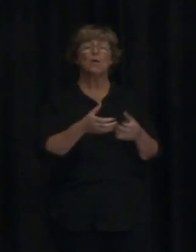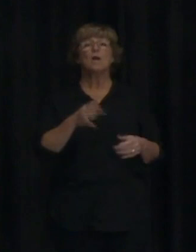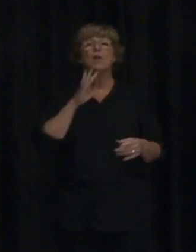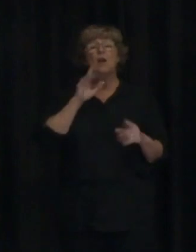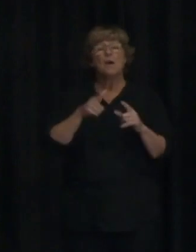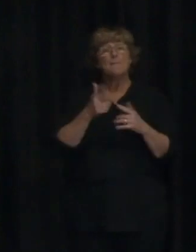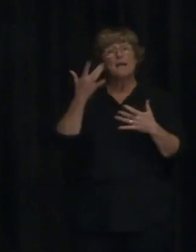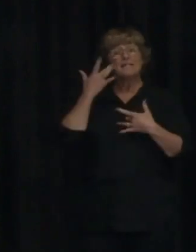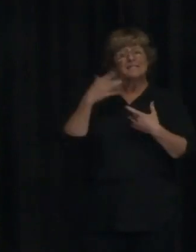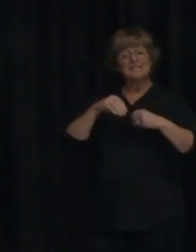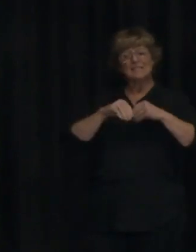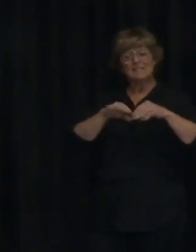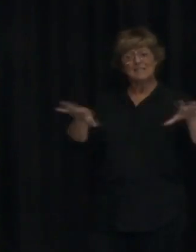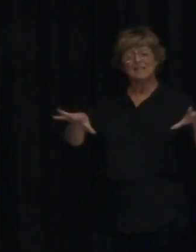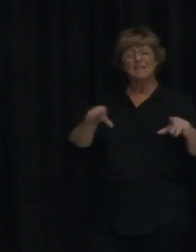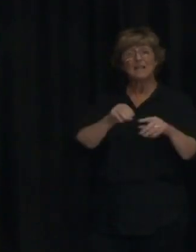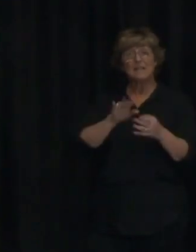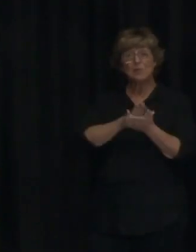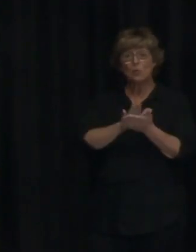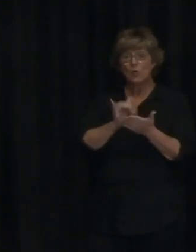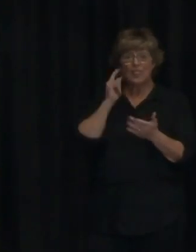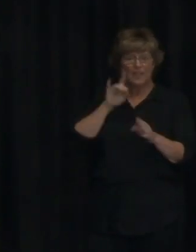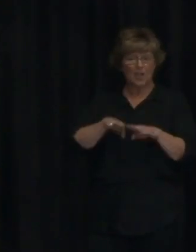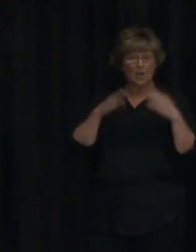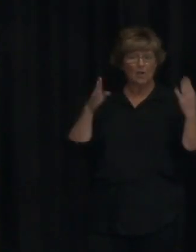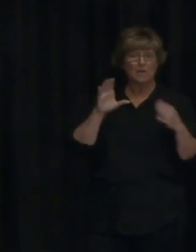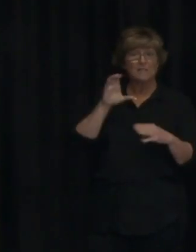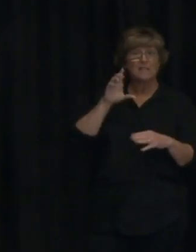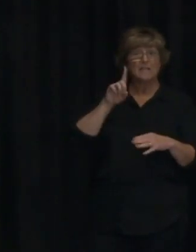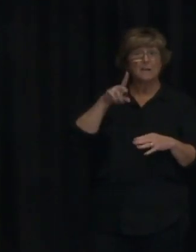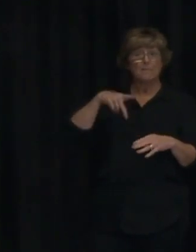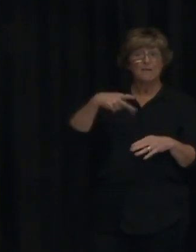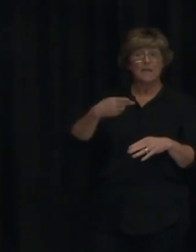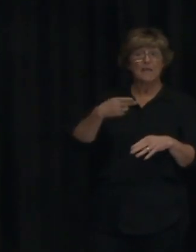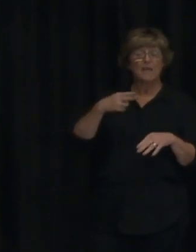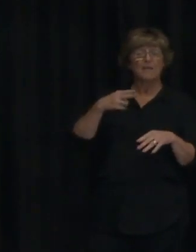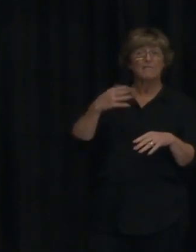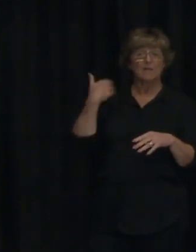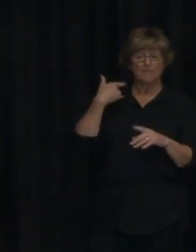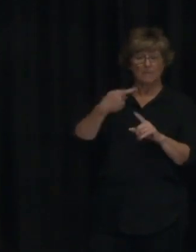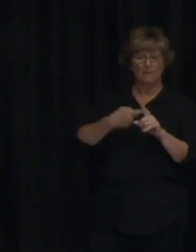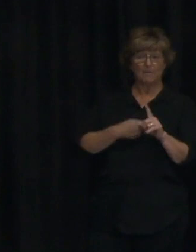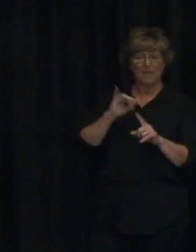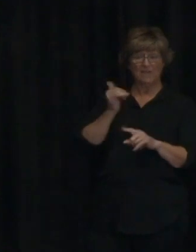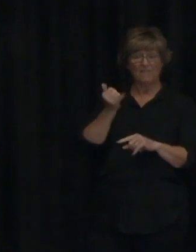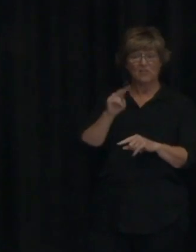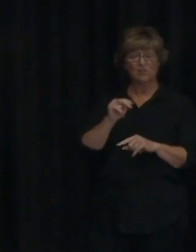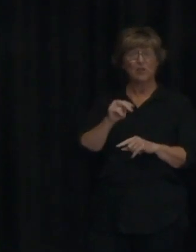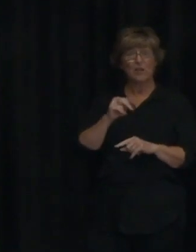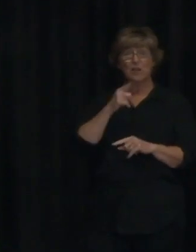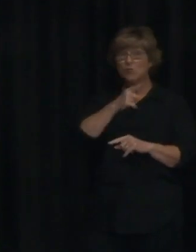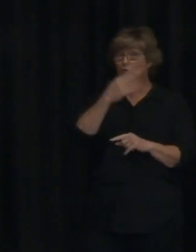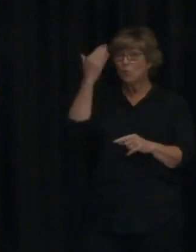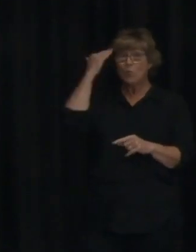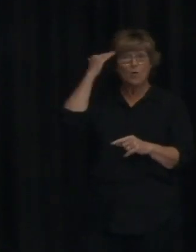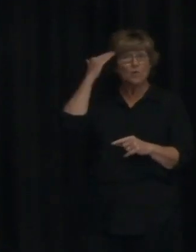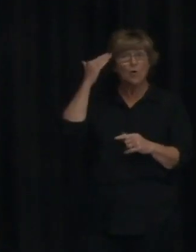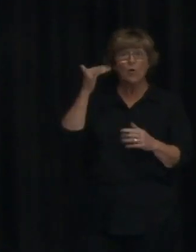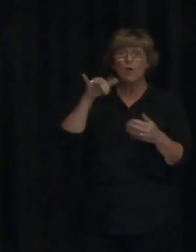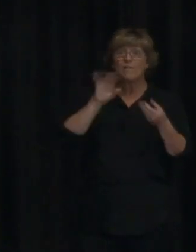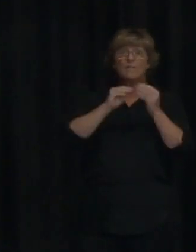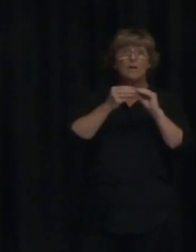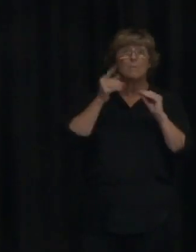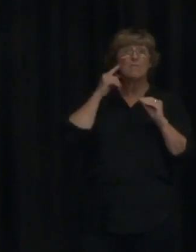are currently open. The last time we did get an update from CDPH was for the month of January. I was wondering if you, off the top of your head, might have that number